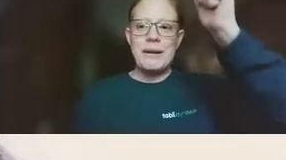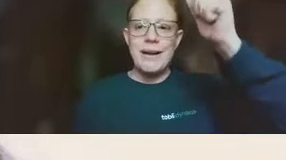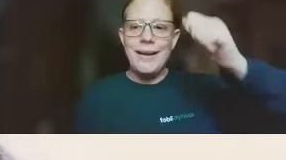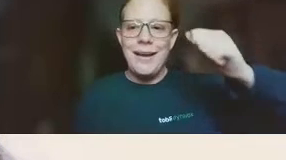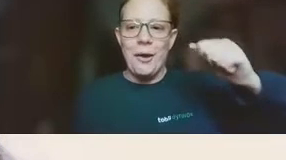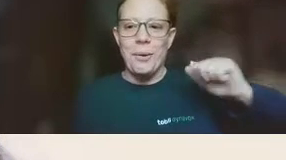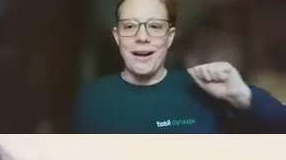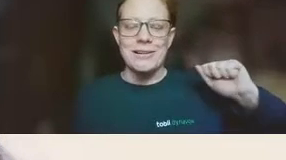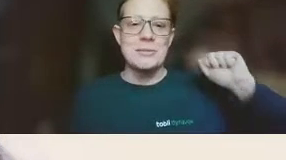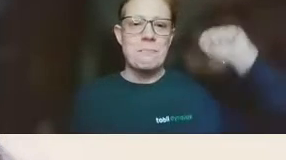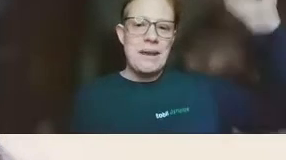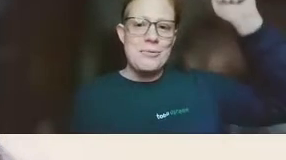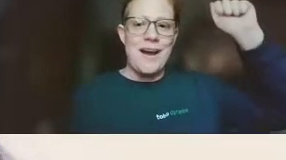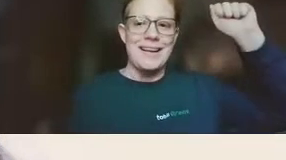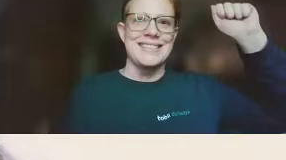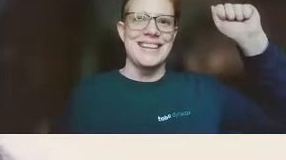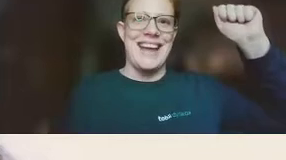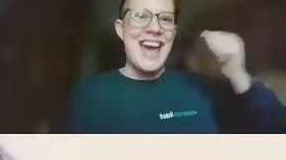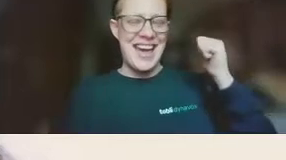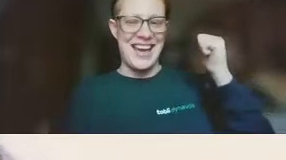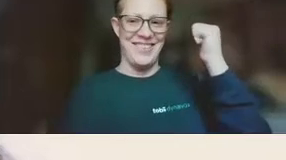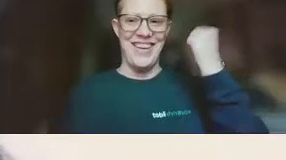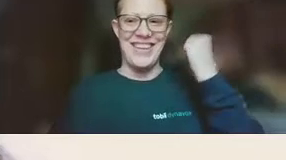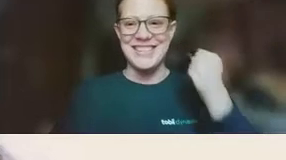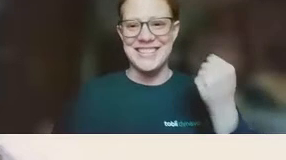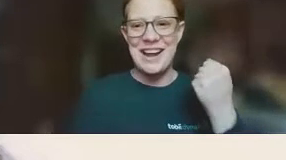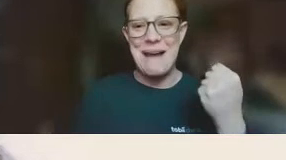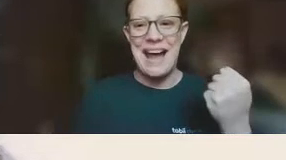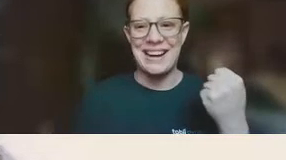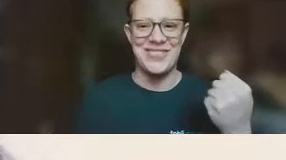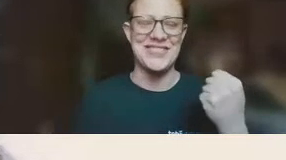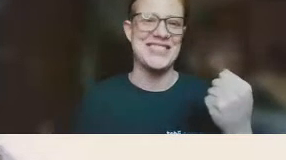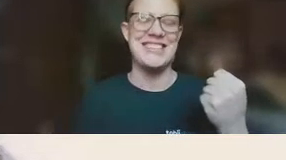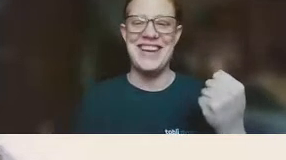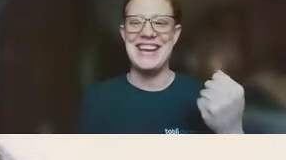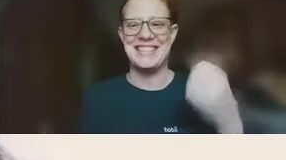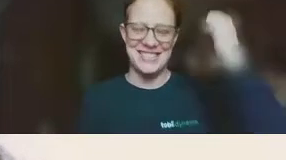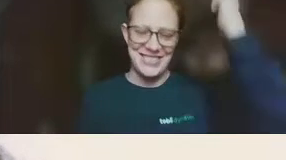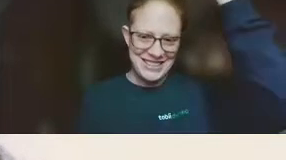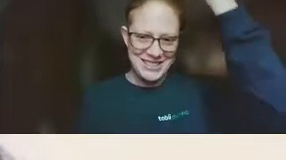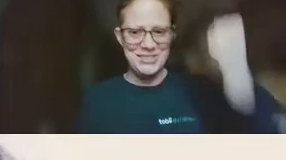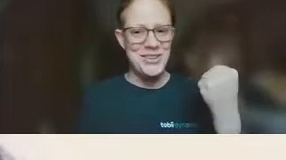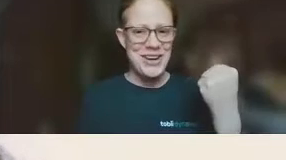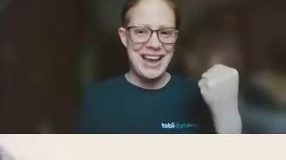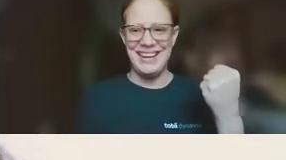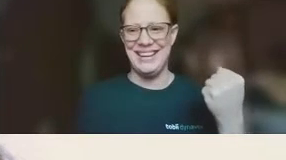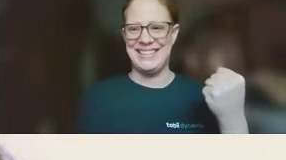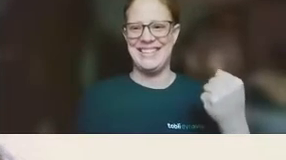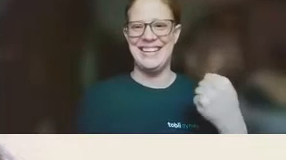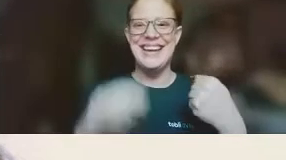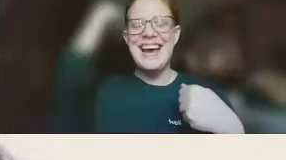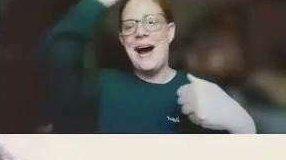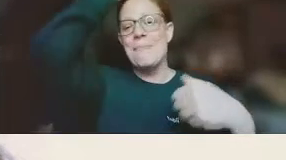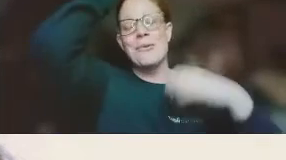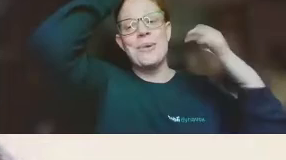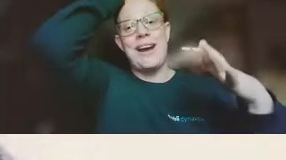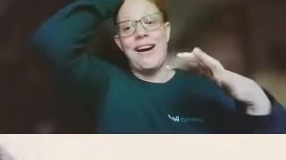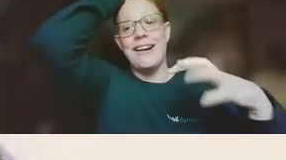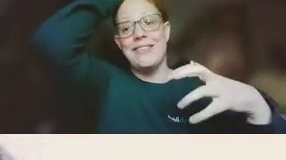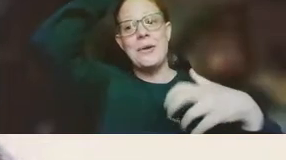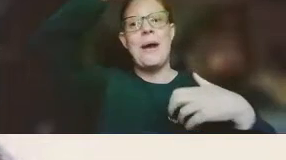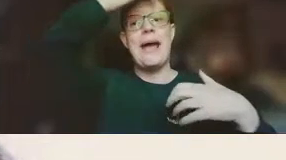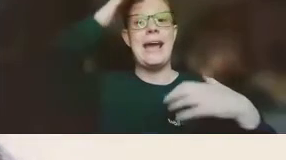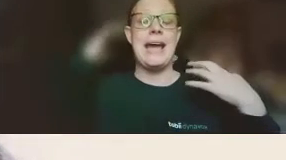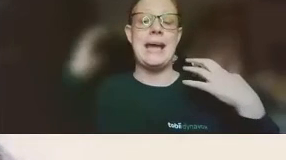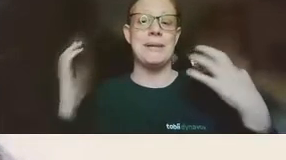that spirit, we are speed running today with a jam-packed 15 minutes. So let's do it. We